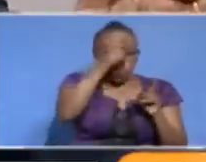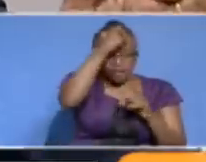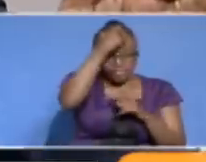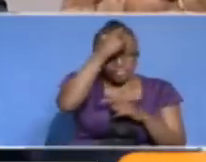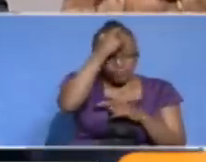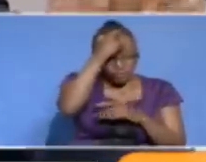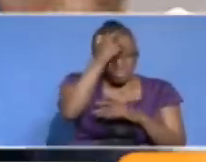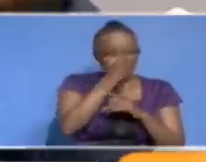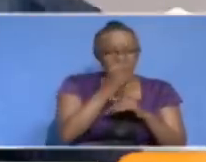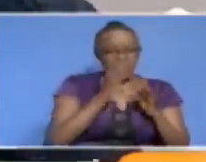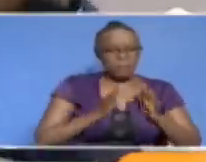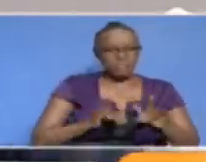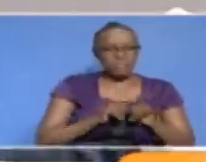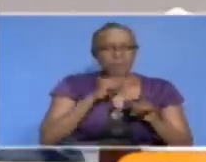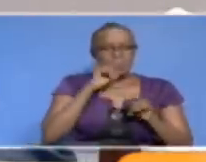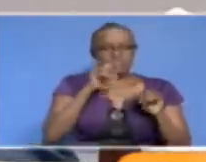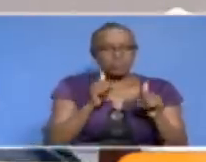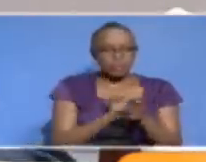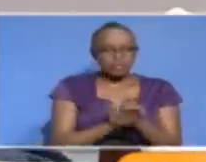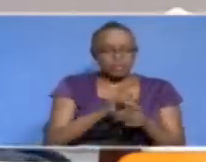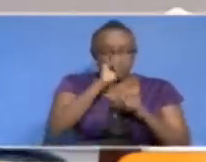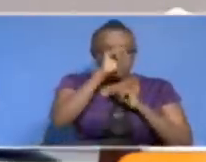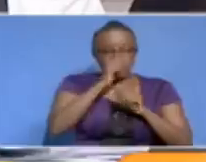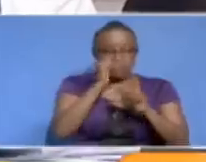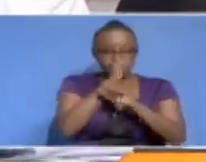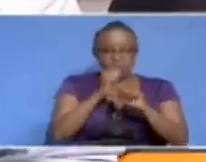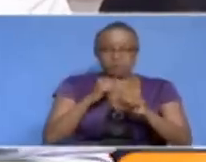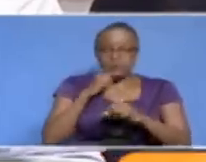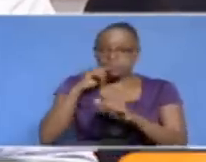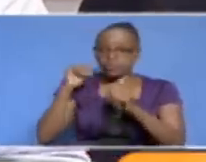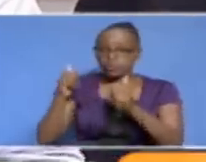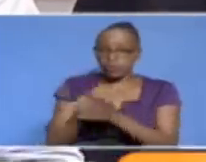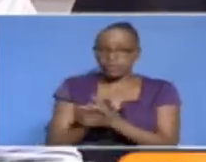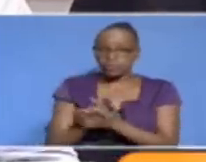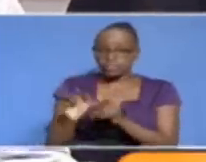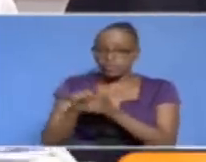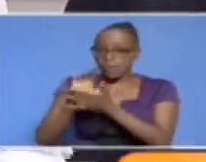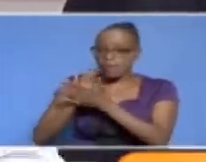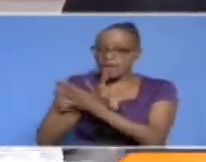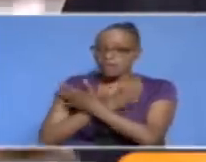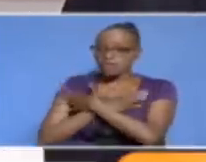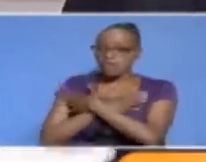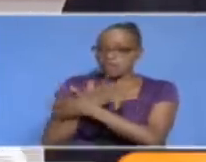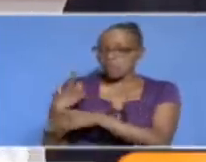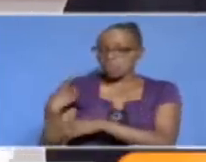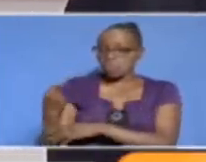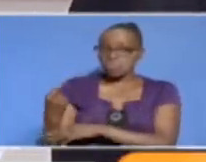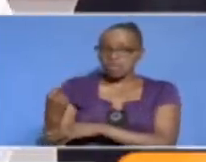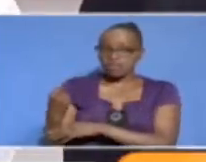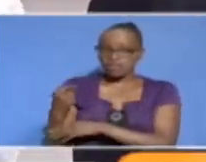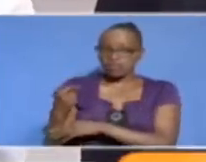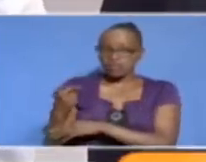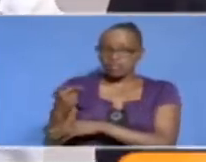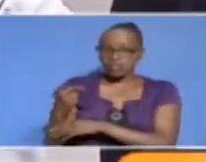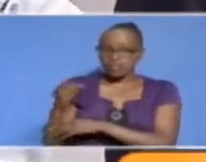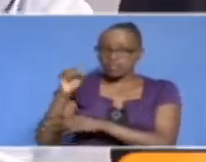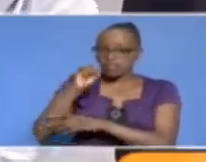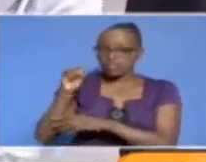Yeah. There's someone you haven't mentioned. Maximum respect to my president. There's someone you haven't mentioned, and he's become your friend of late. The